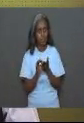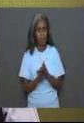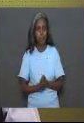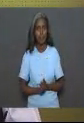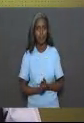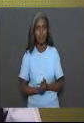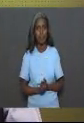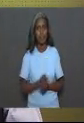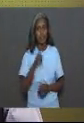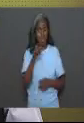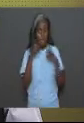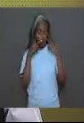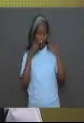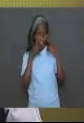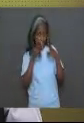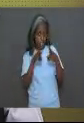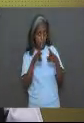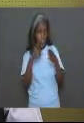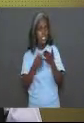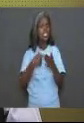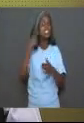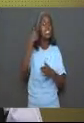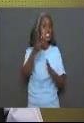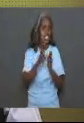numbers. I will see you